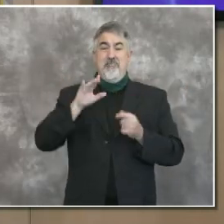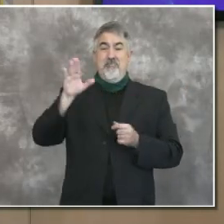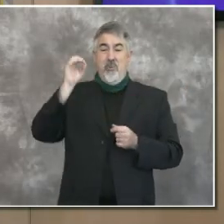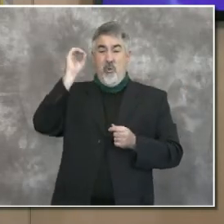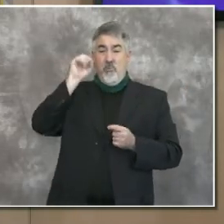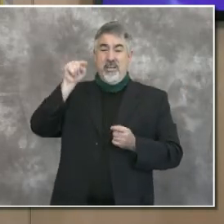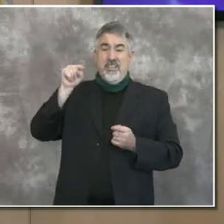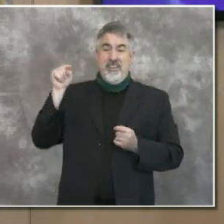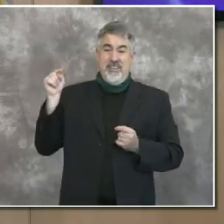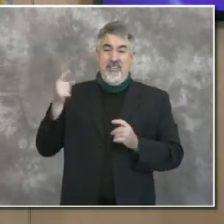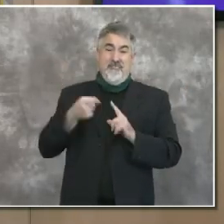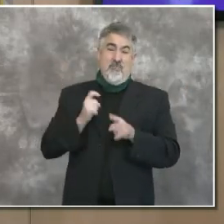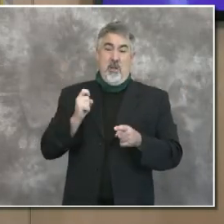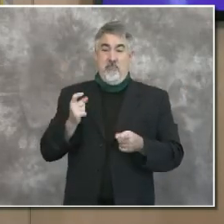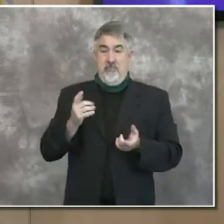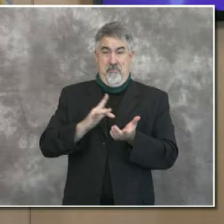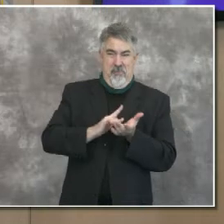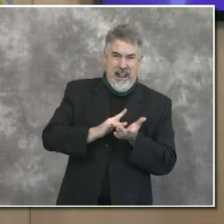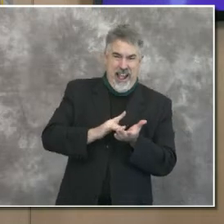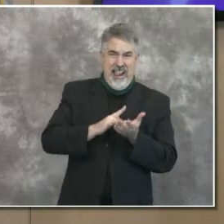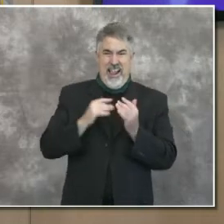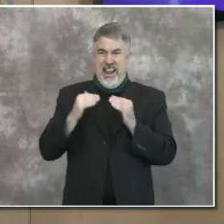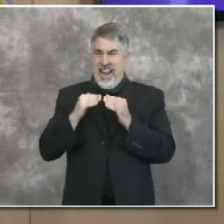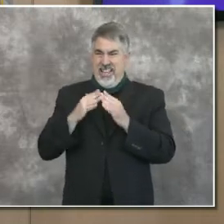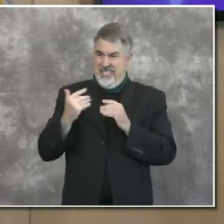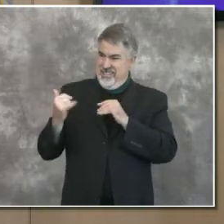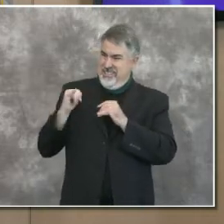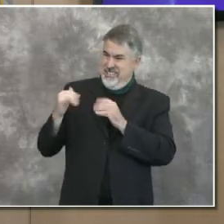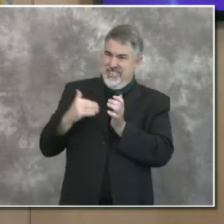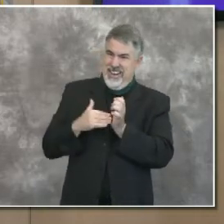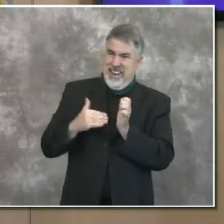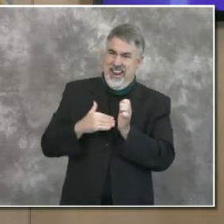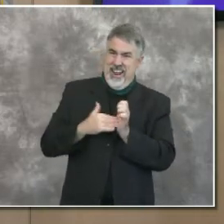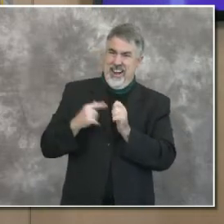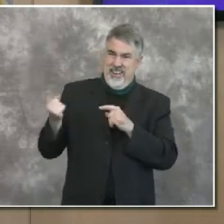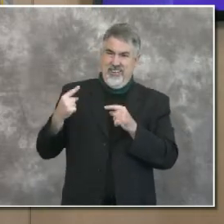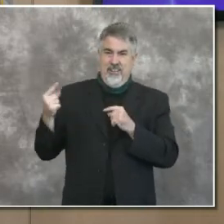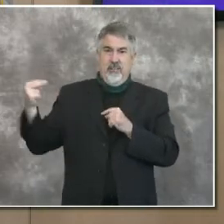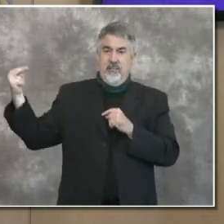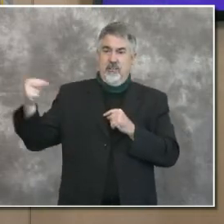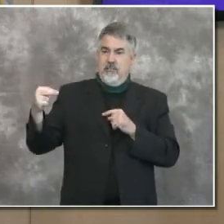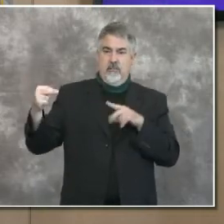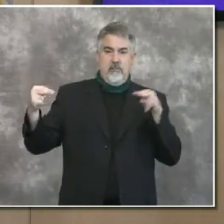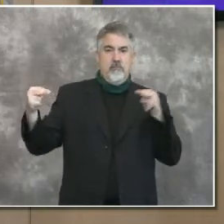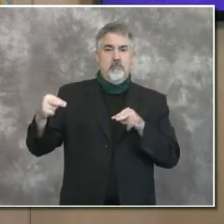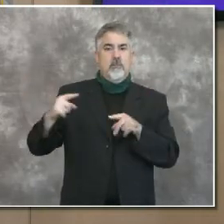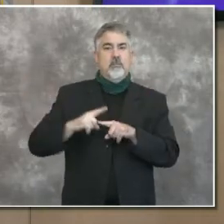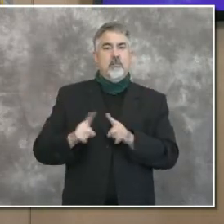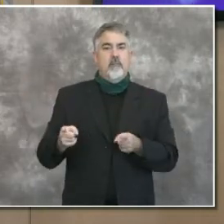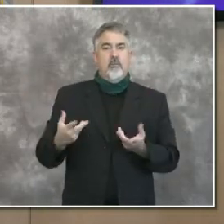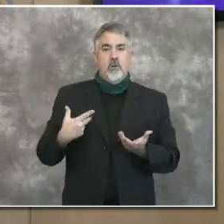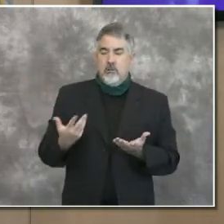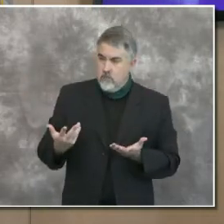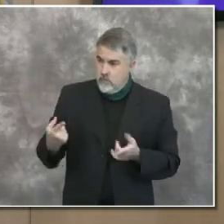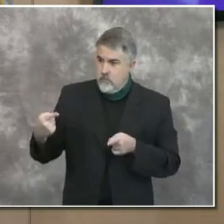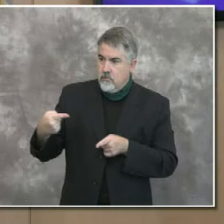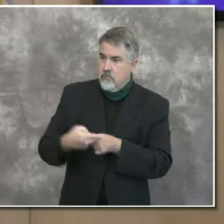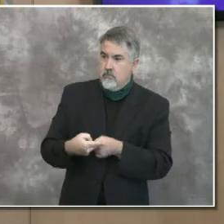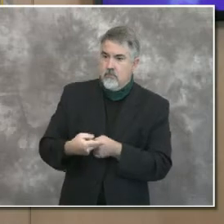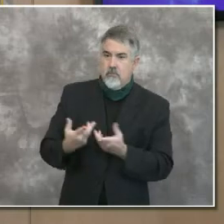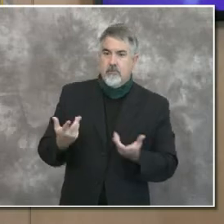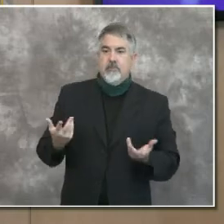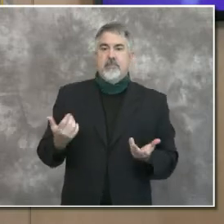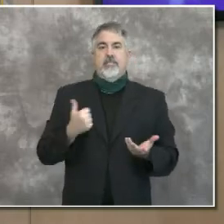coming from fellow medical colleagues of mine who are looking at things through a thin lens. The other thing I want to say,